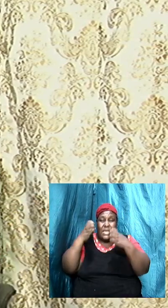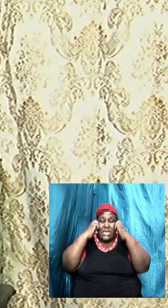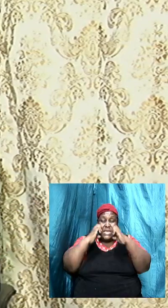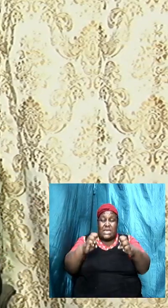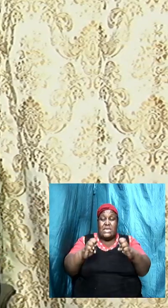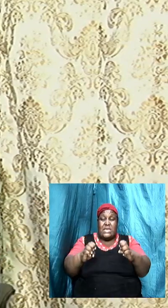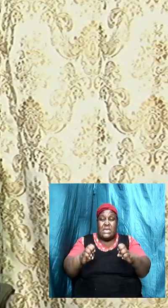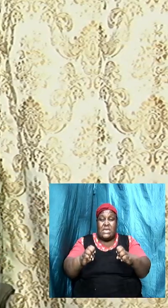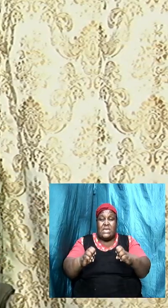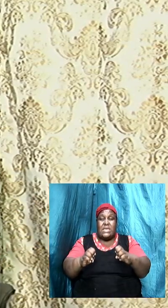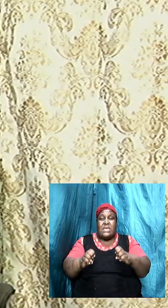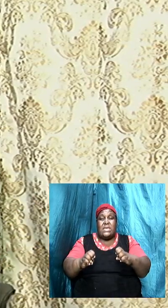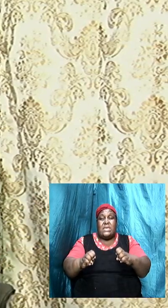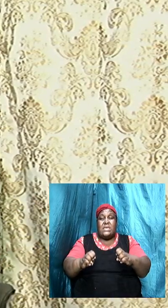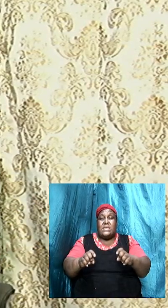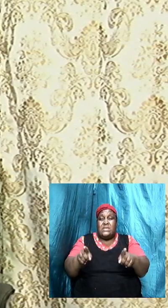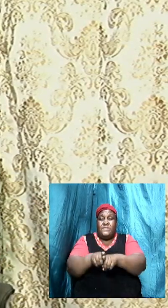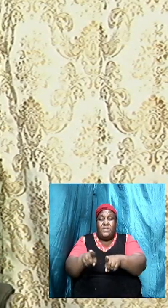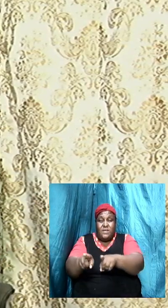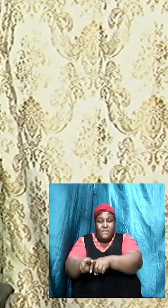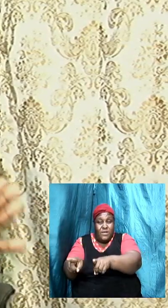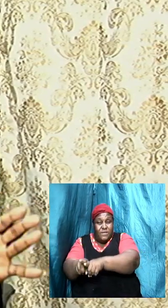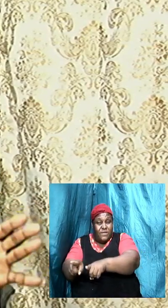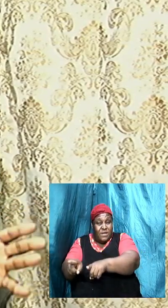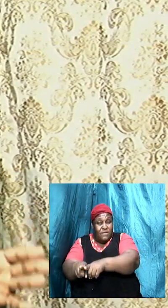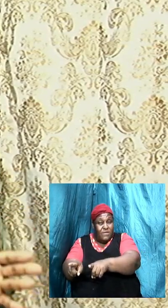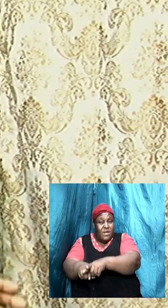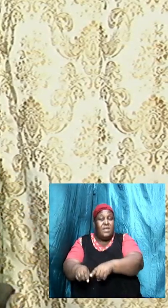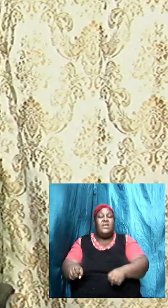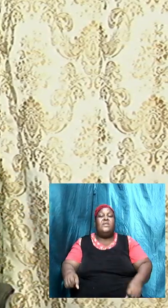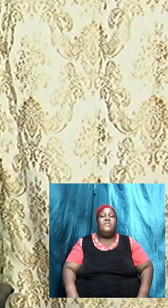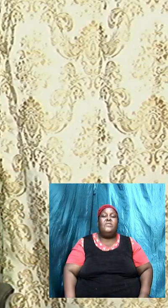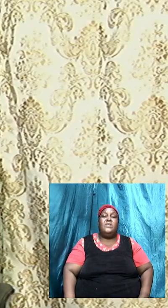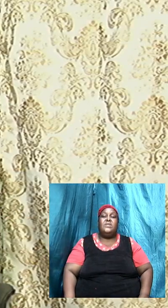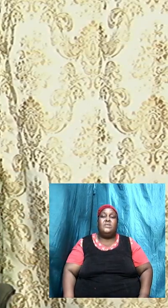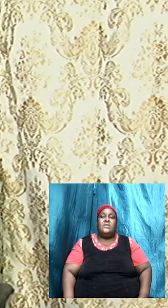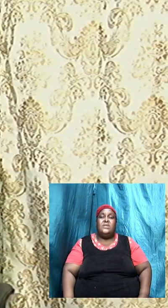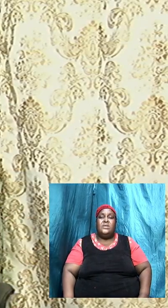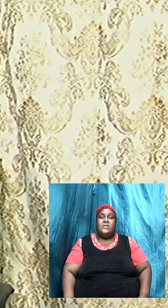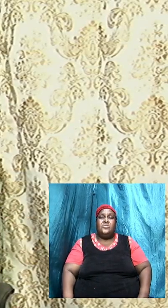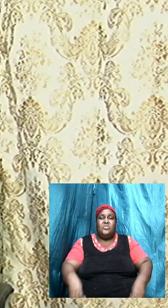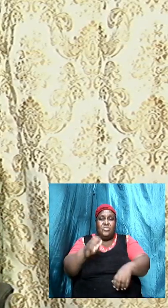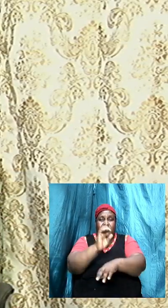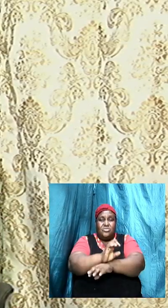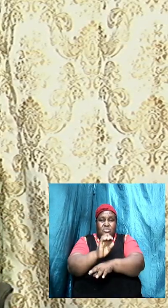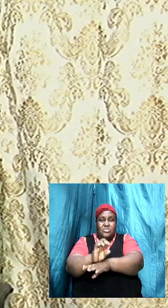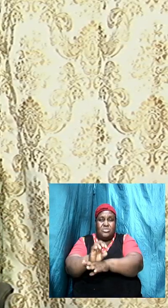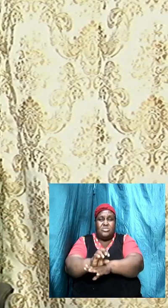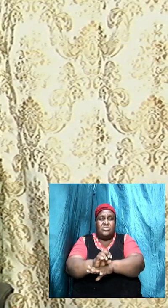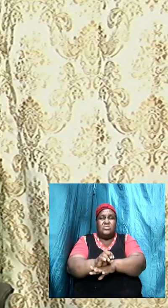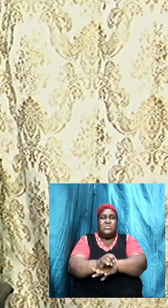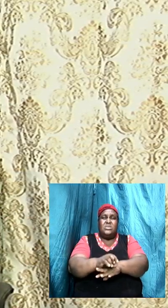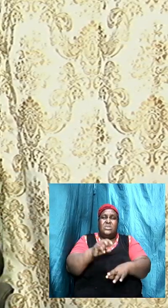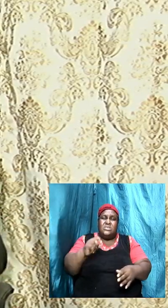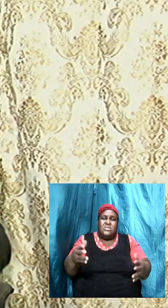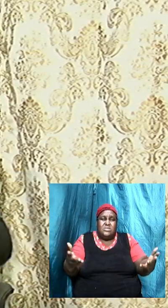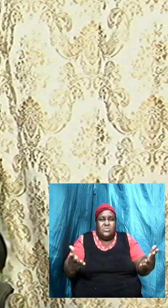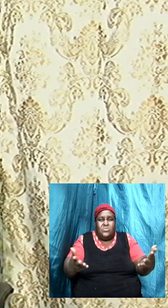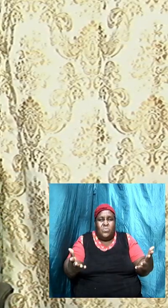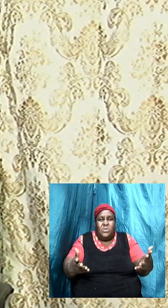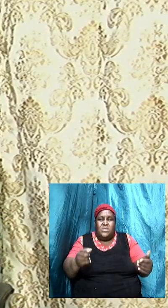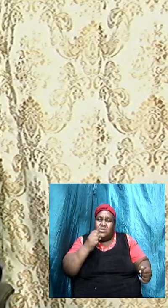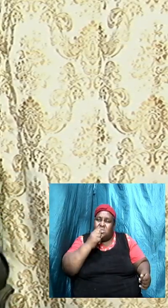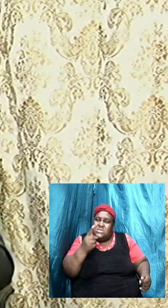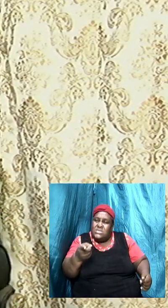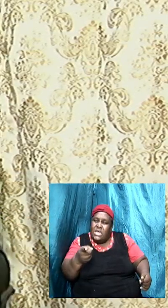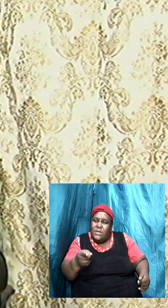Evangelical, Charismatic, Baptist, you name the different denominations. And this is what they are